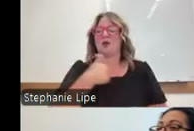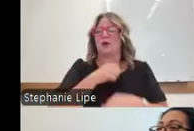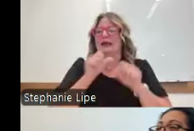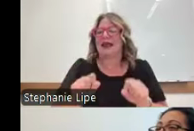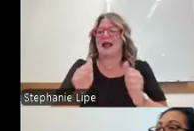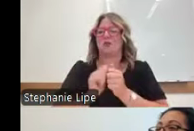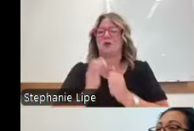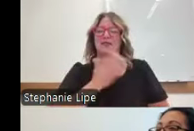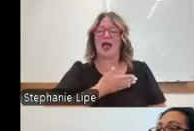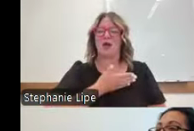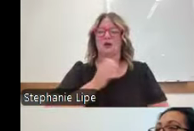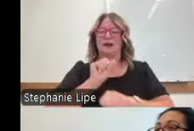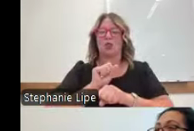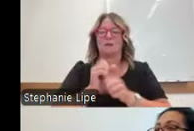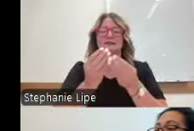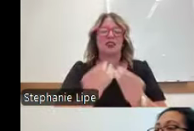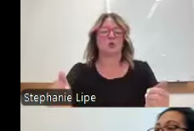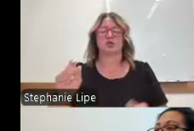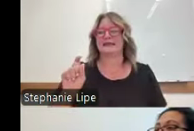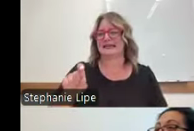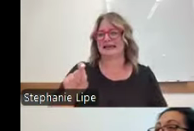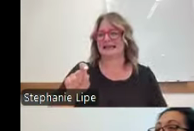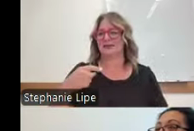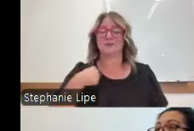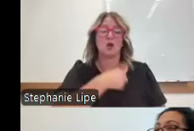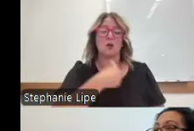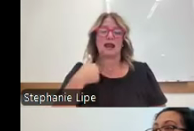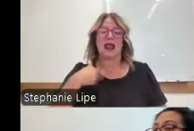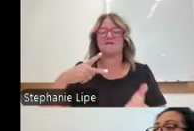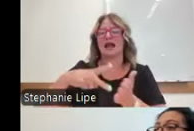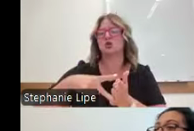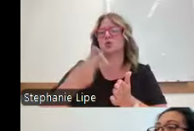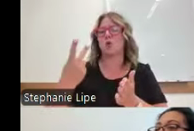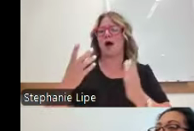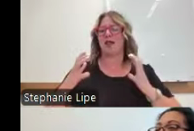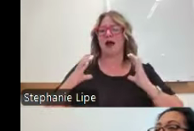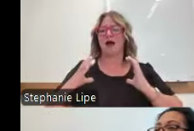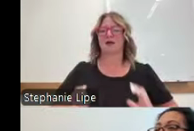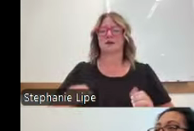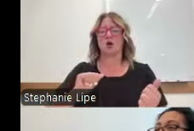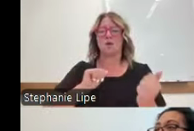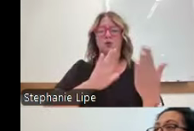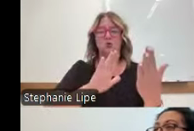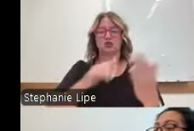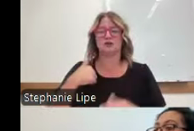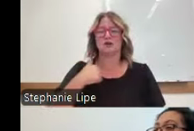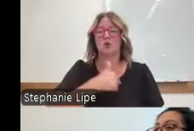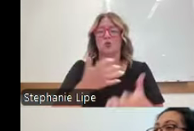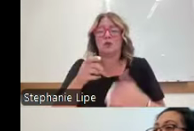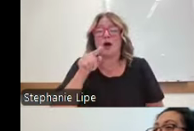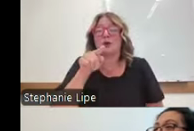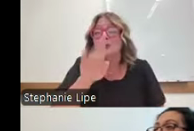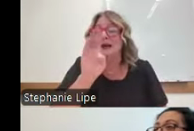we want any way that we can to try and provide employment solutions. We have a dual